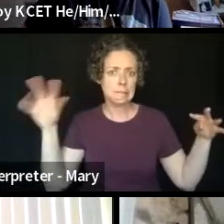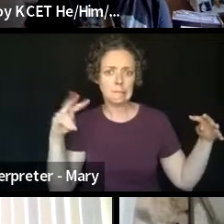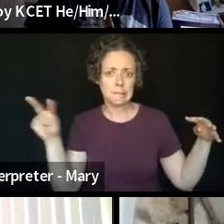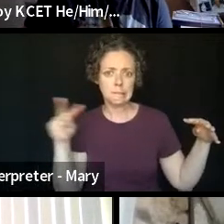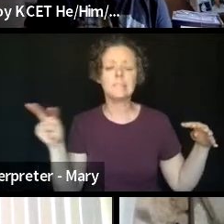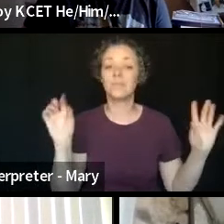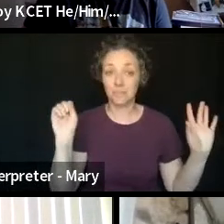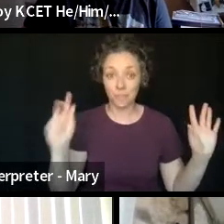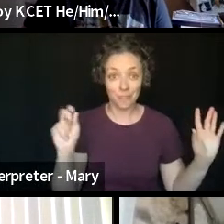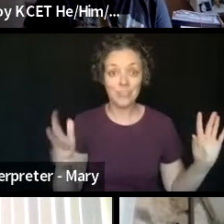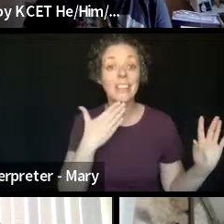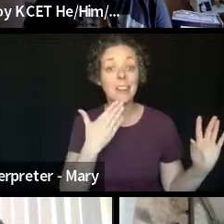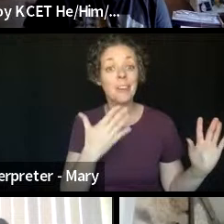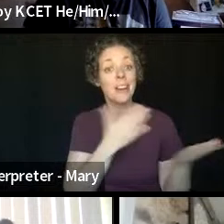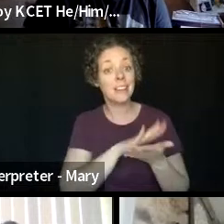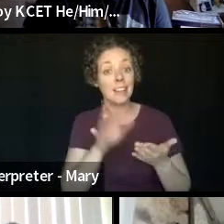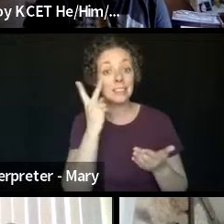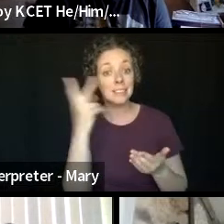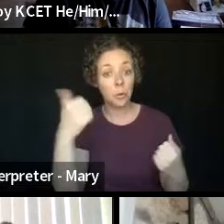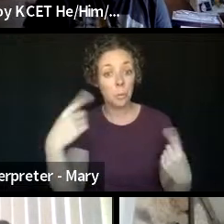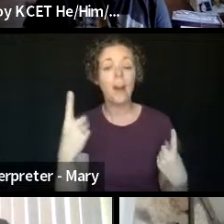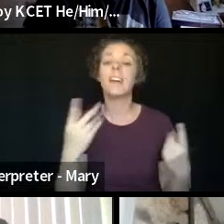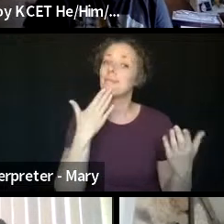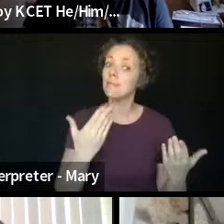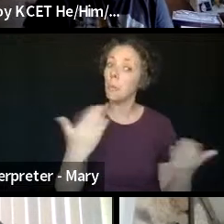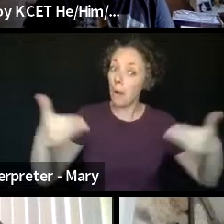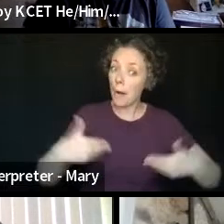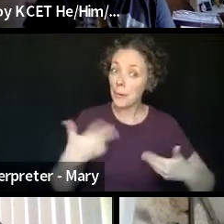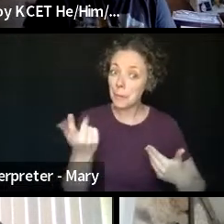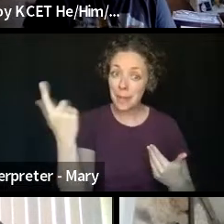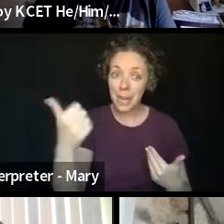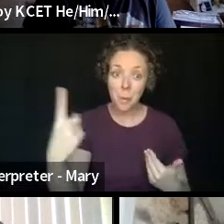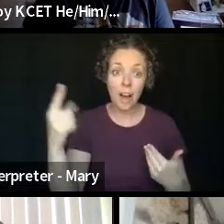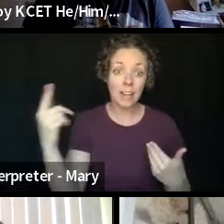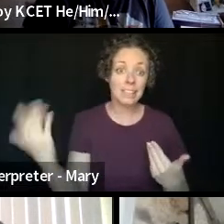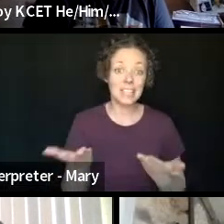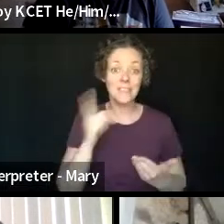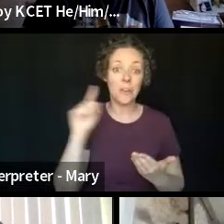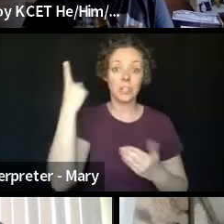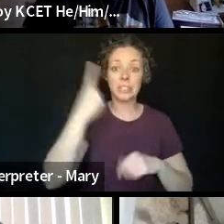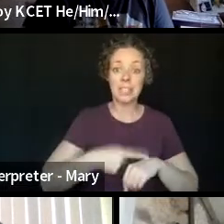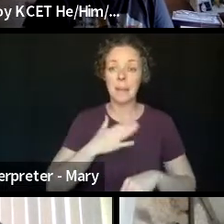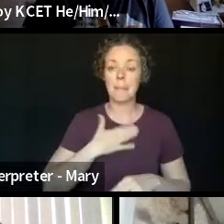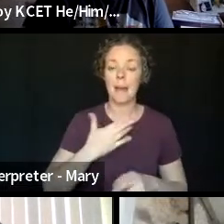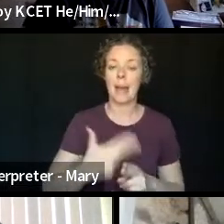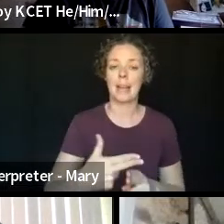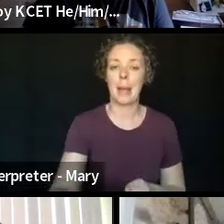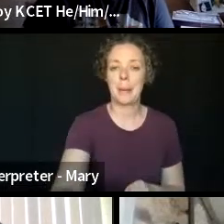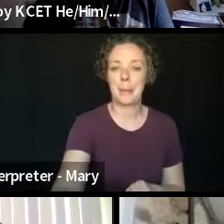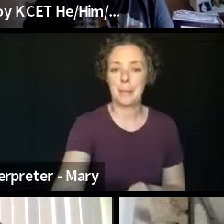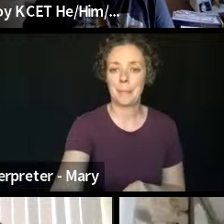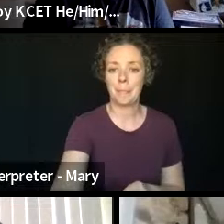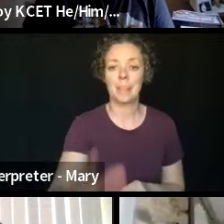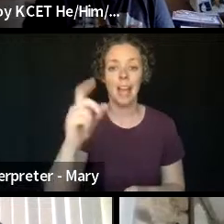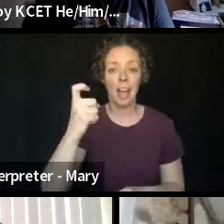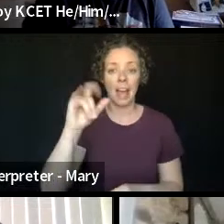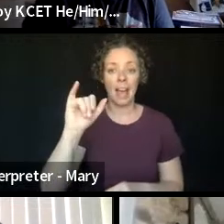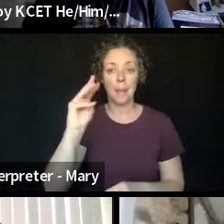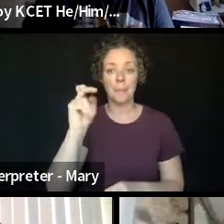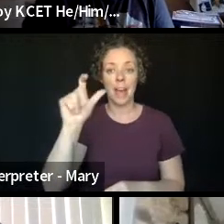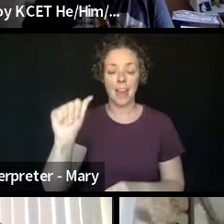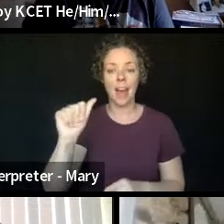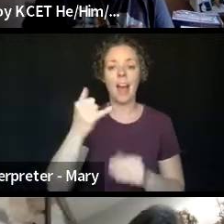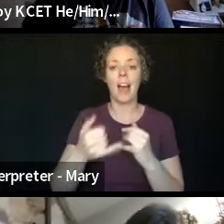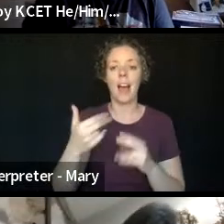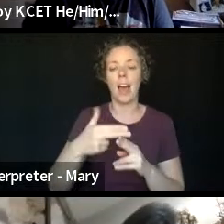see everybody. Welcome to anybody who is here for the first time. My name's Jimena Garcia, and I'm the governor's senior advisor for vaccine